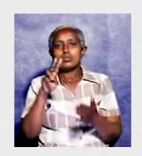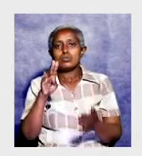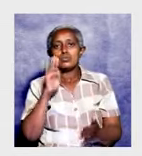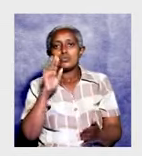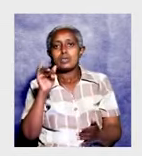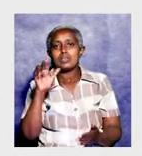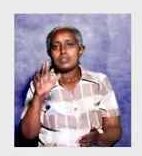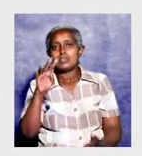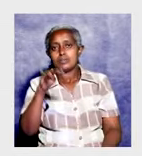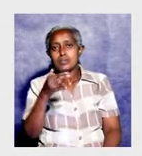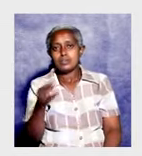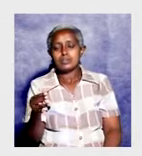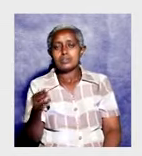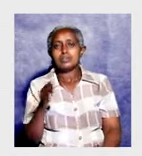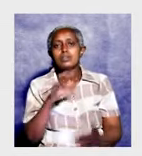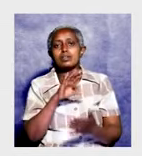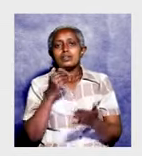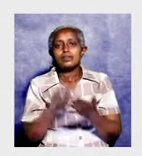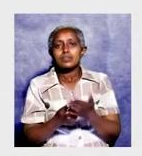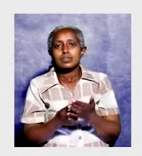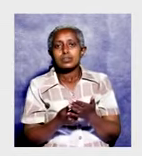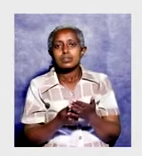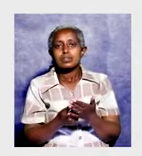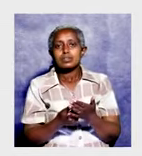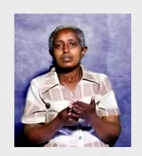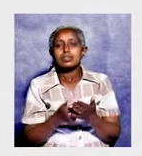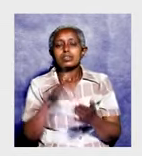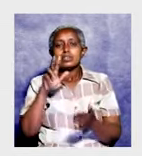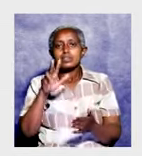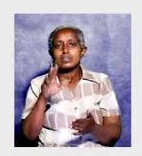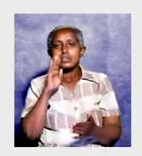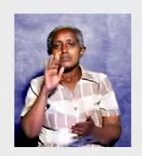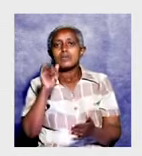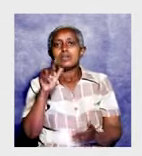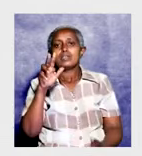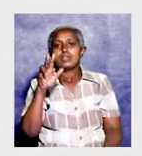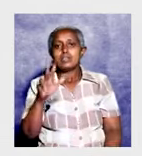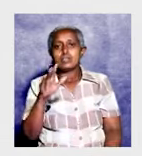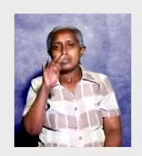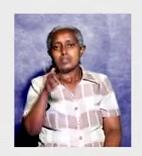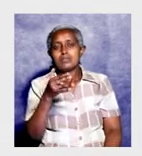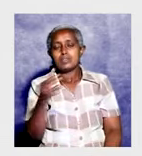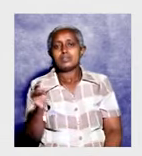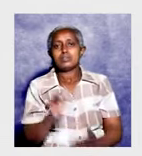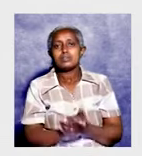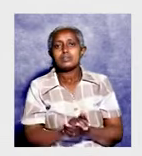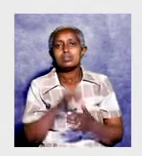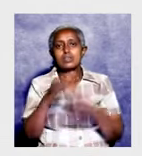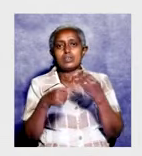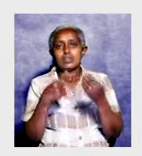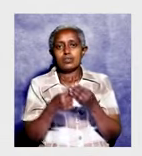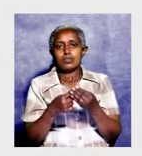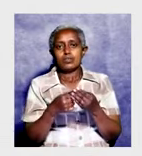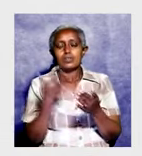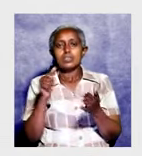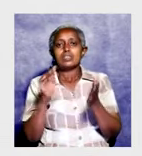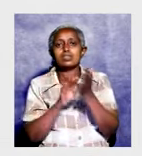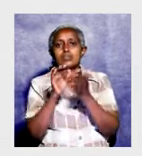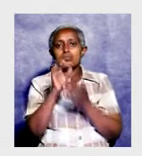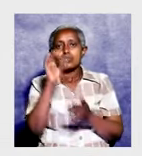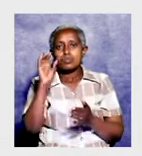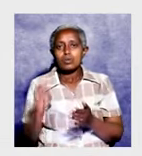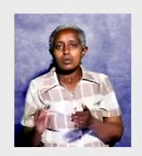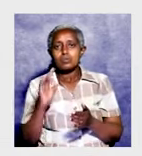3 matrix, and this one it is 3 by 3 matrix. Therefore, the number of